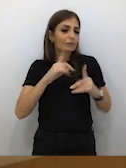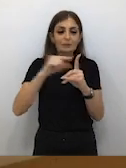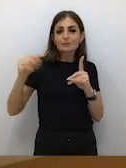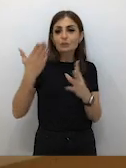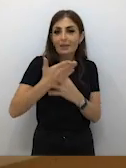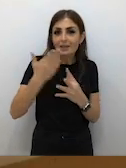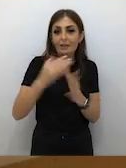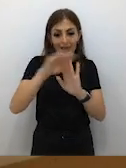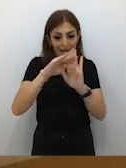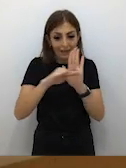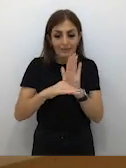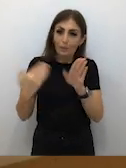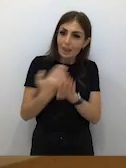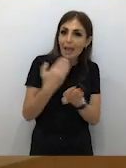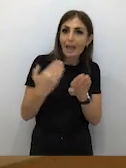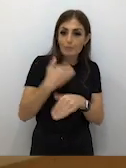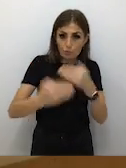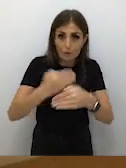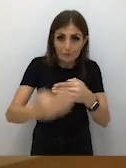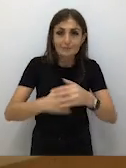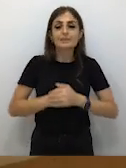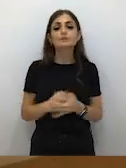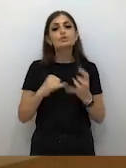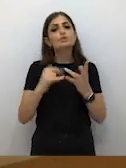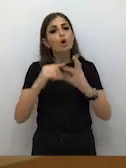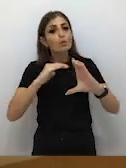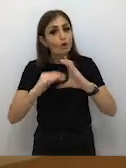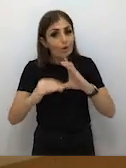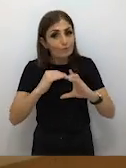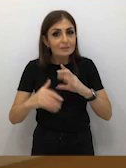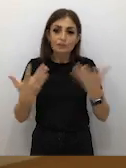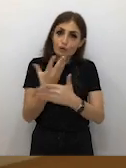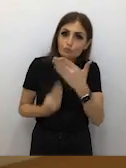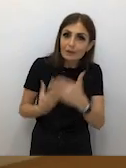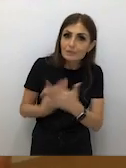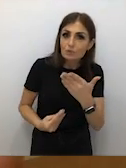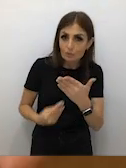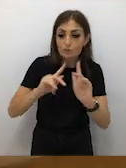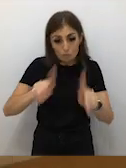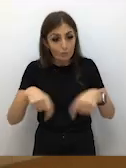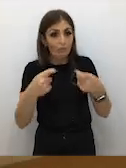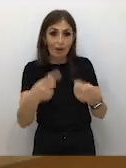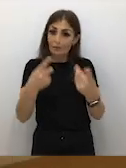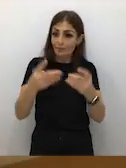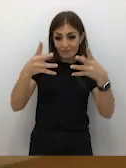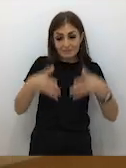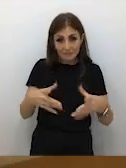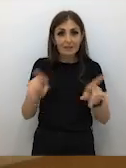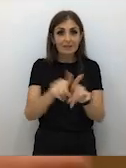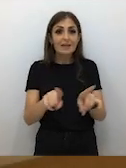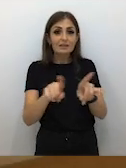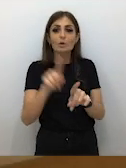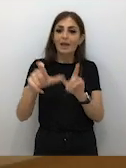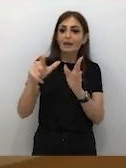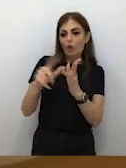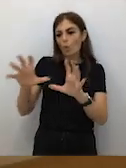my passion for digital accessibility and ethical labor processes. So the conversations and resources provided by